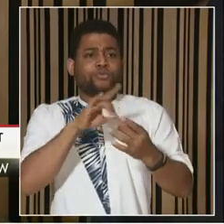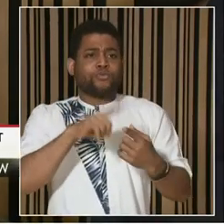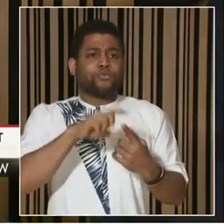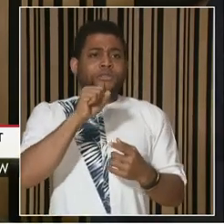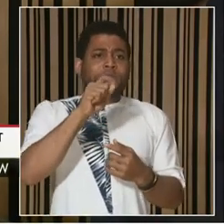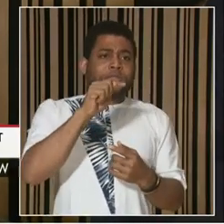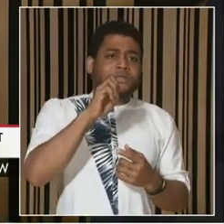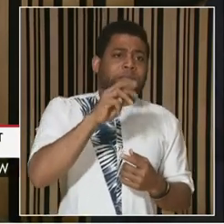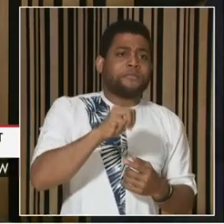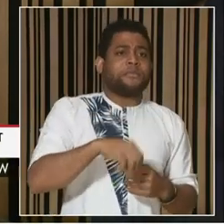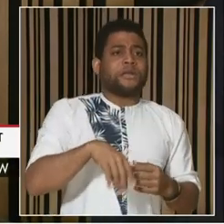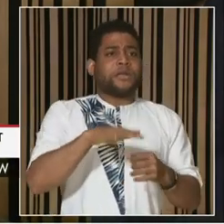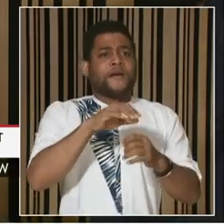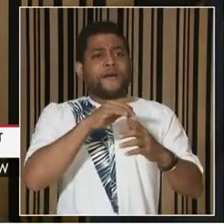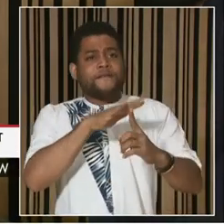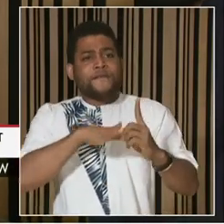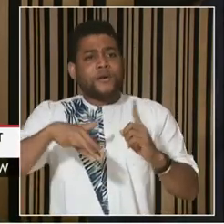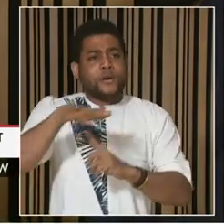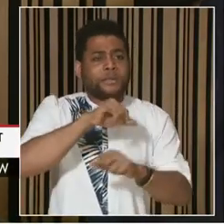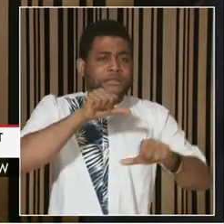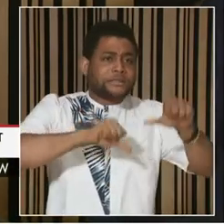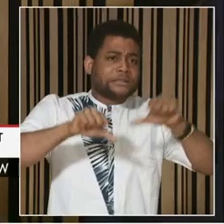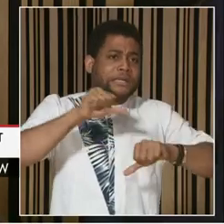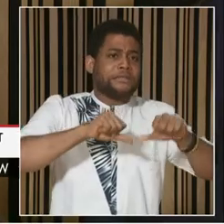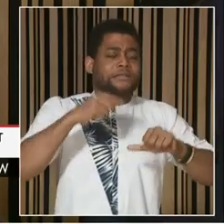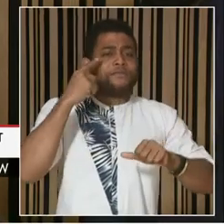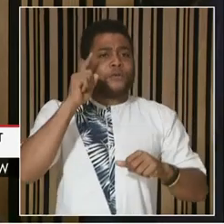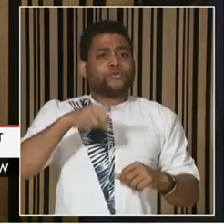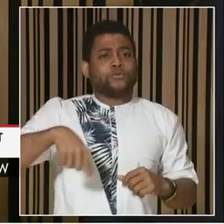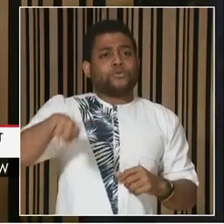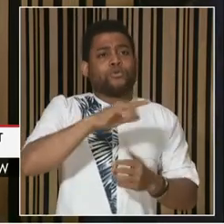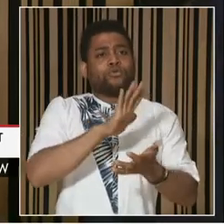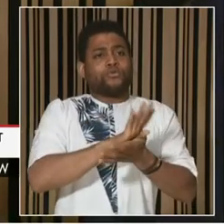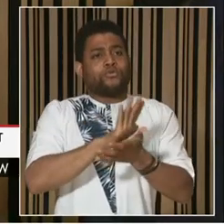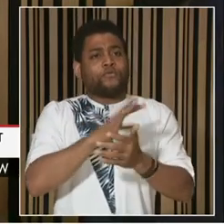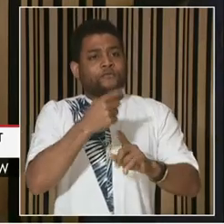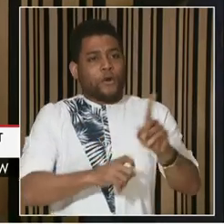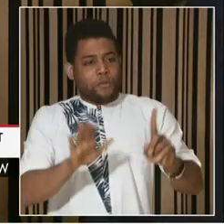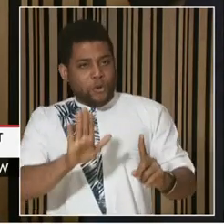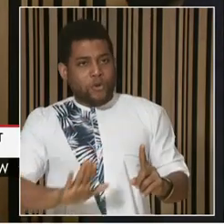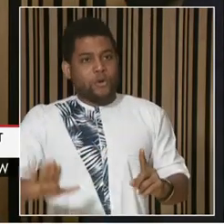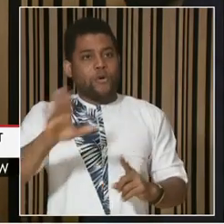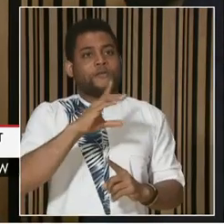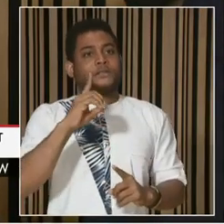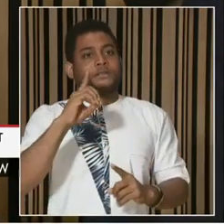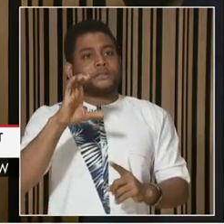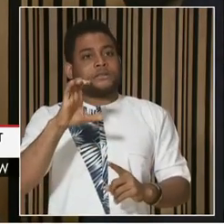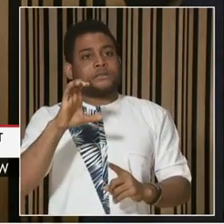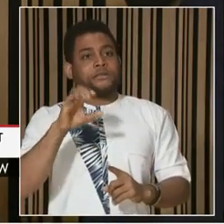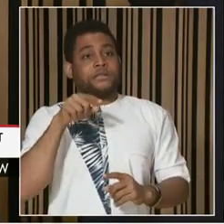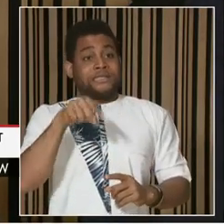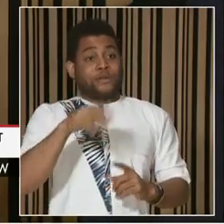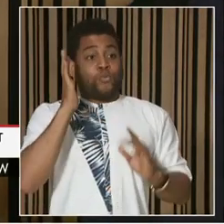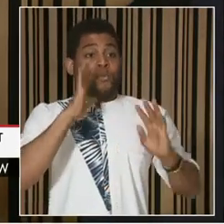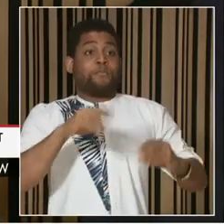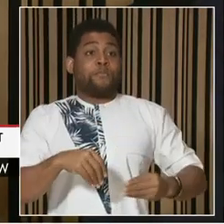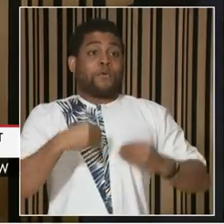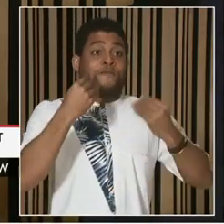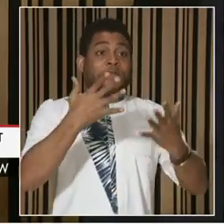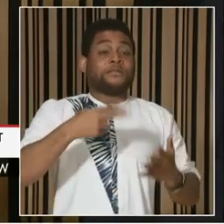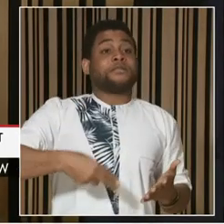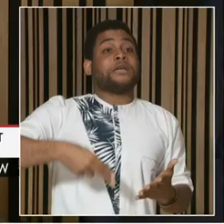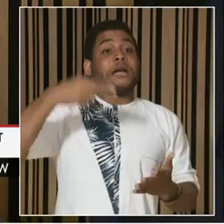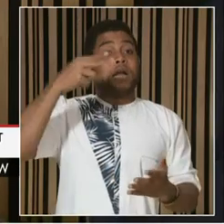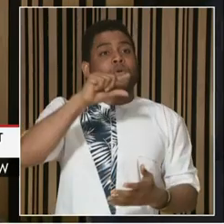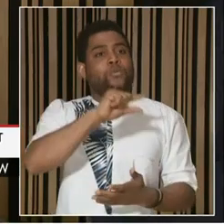sciences, for schools from across the city. The way to think about it is this will provide access to really high quality programming